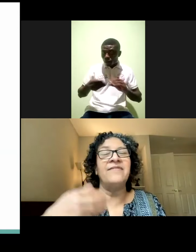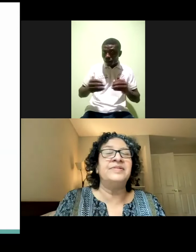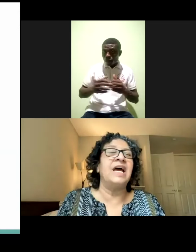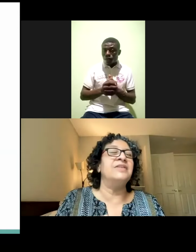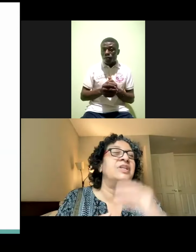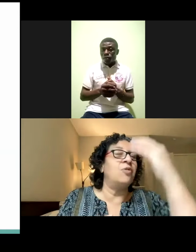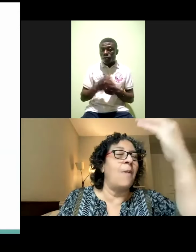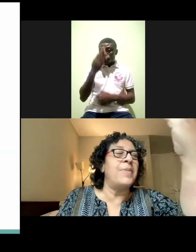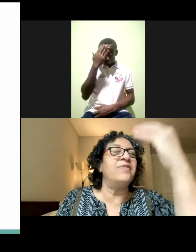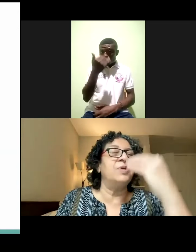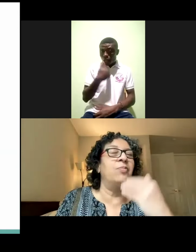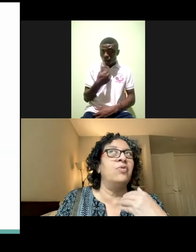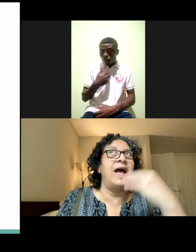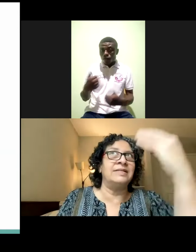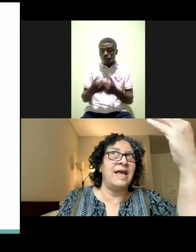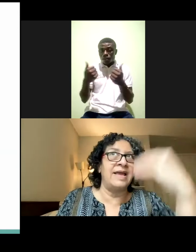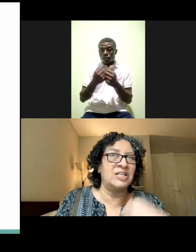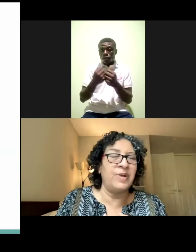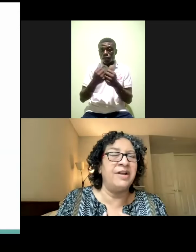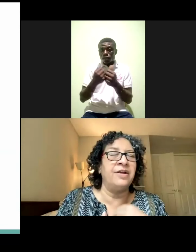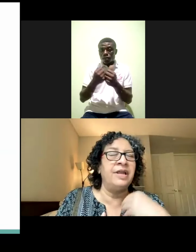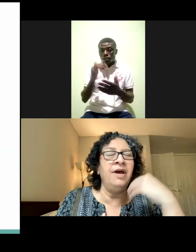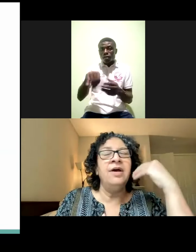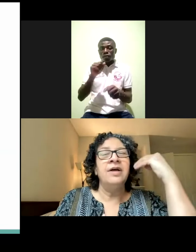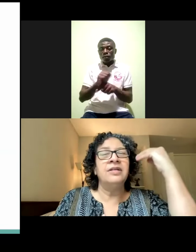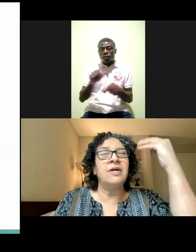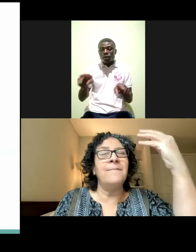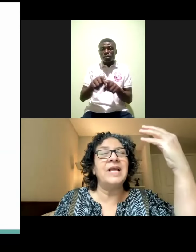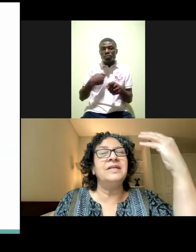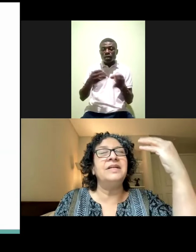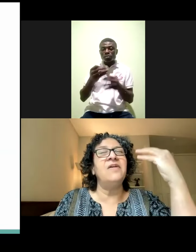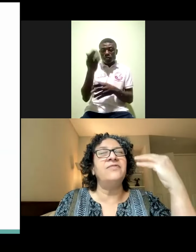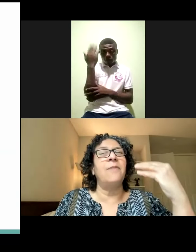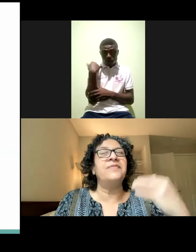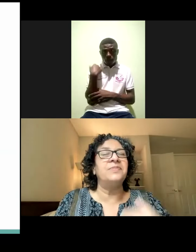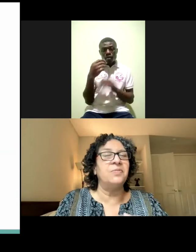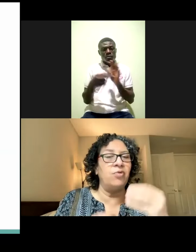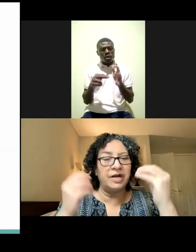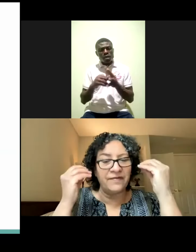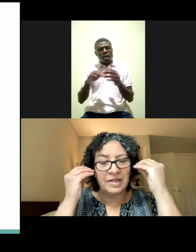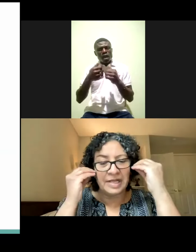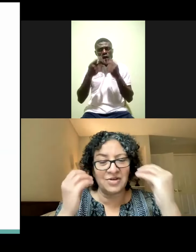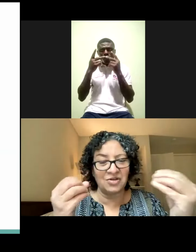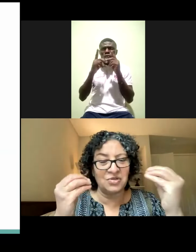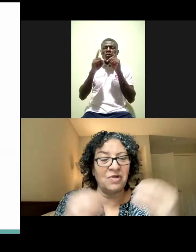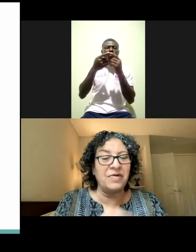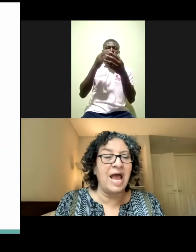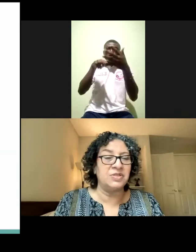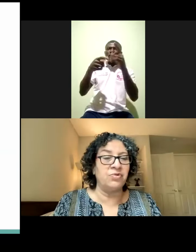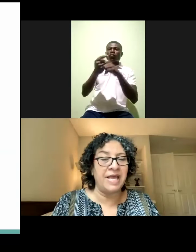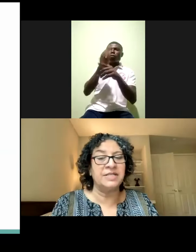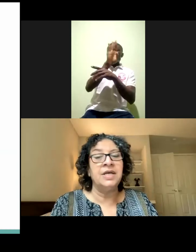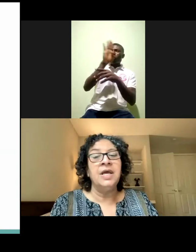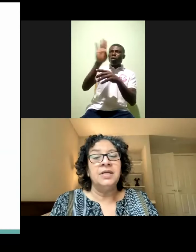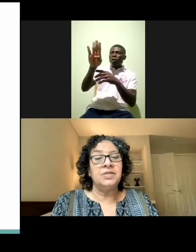because they have a challenge in copying from the board. As I explained earlier, the complexity of copying from the board and giving the instructions to our hands